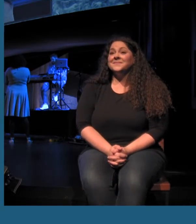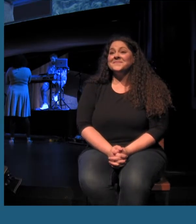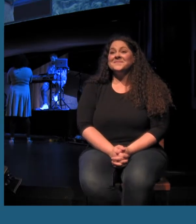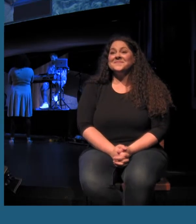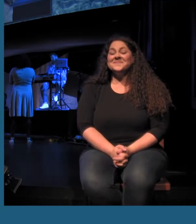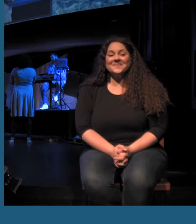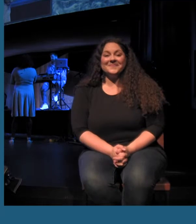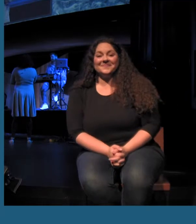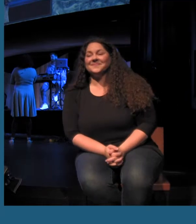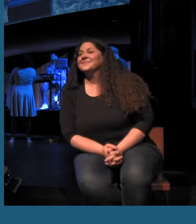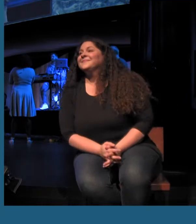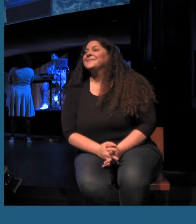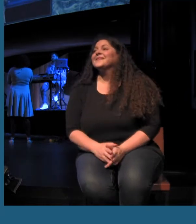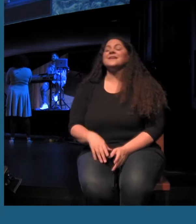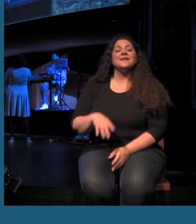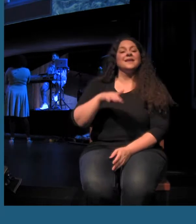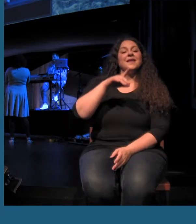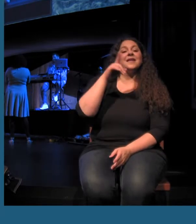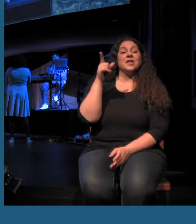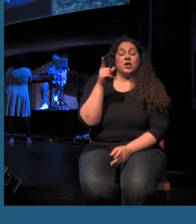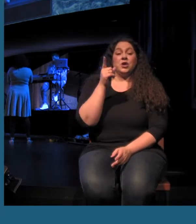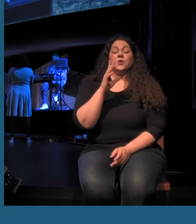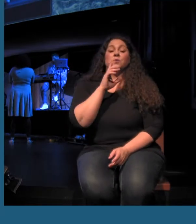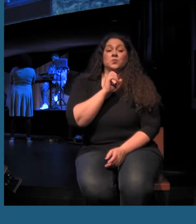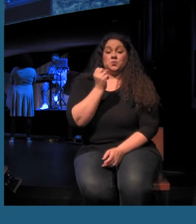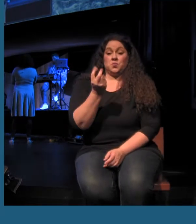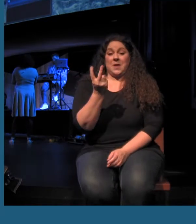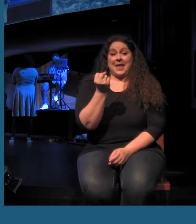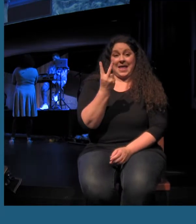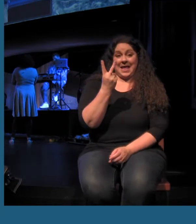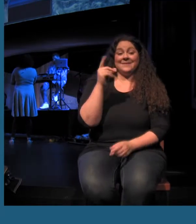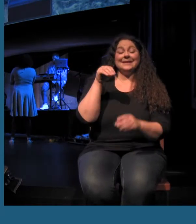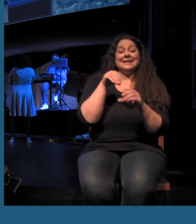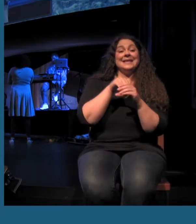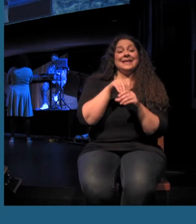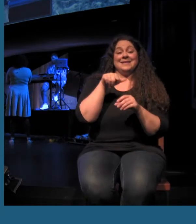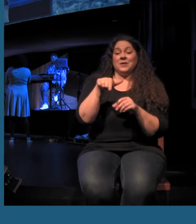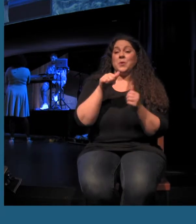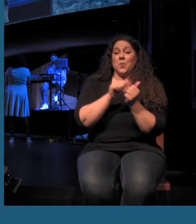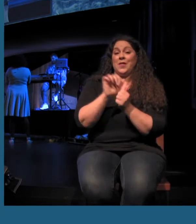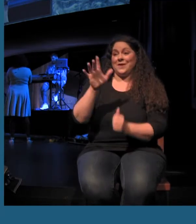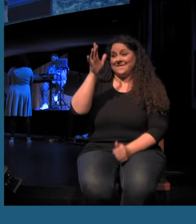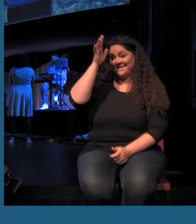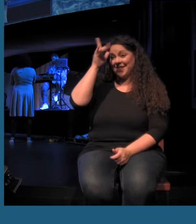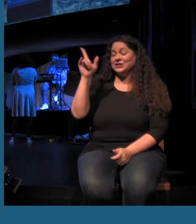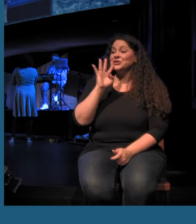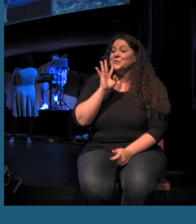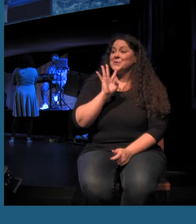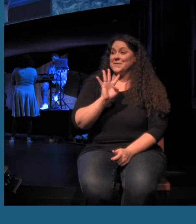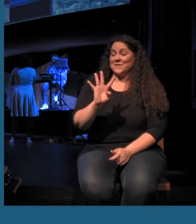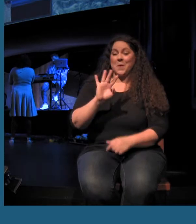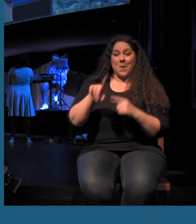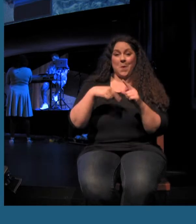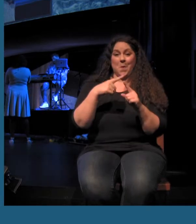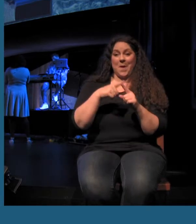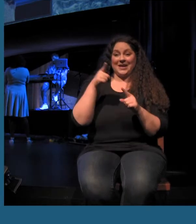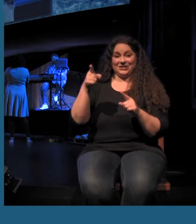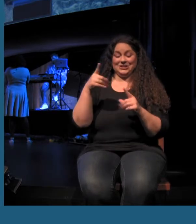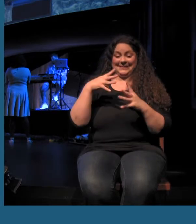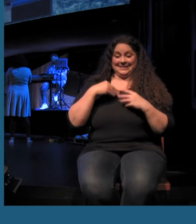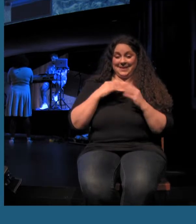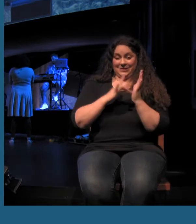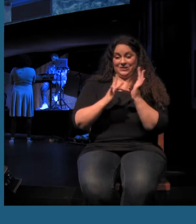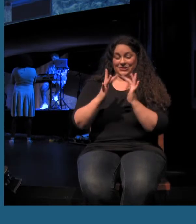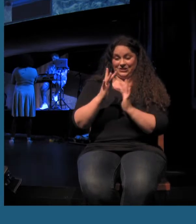Brenna Helsel is 12 years old, and she's joined in a tank by her dad. Brenna was 4 years old when she accepted Jesus into her heart.